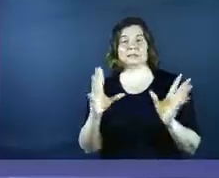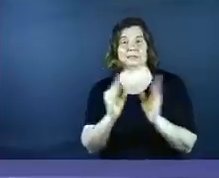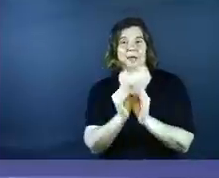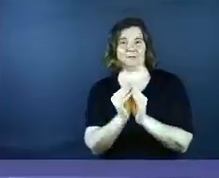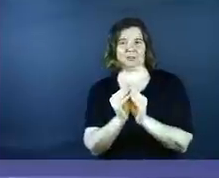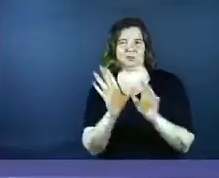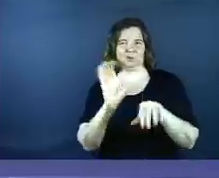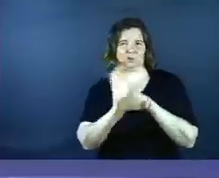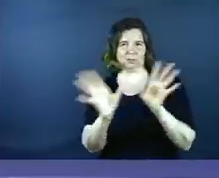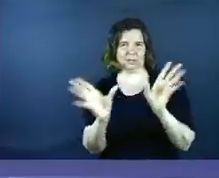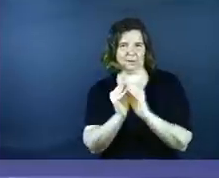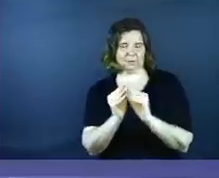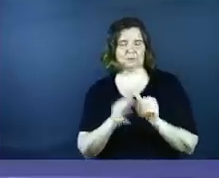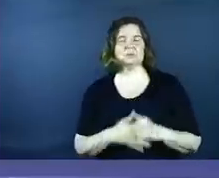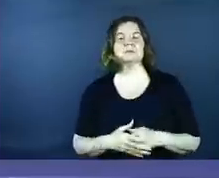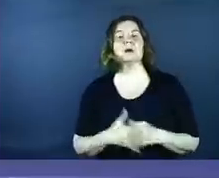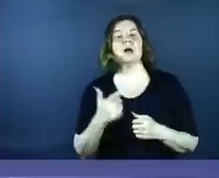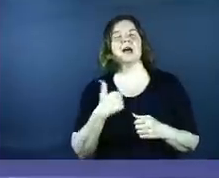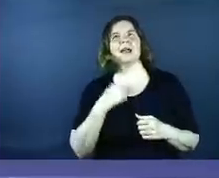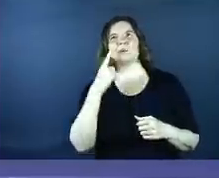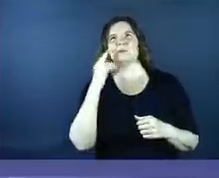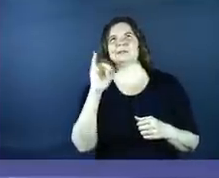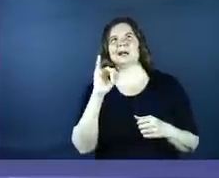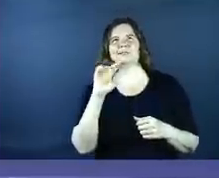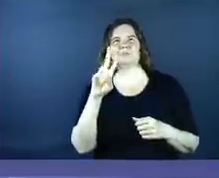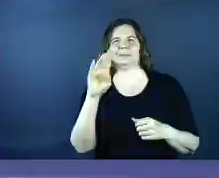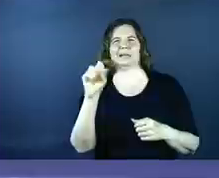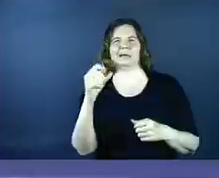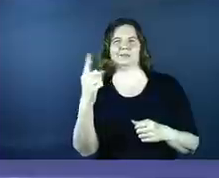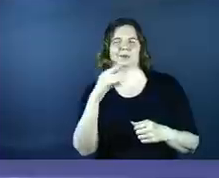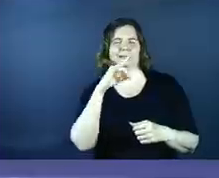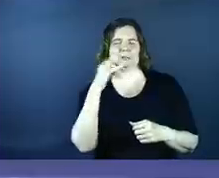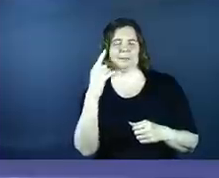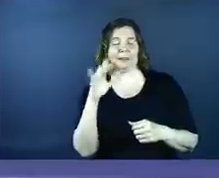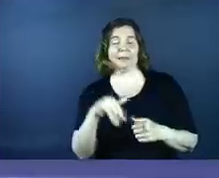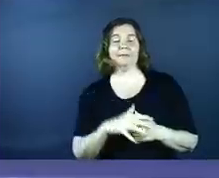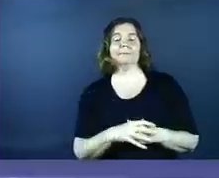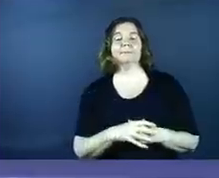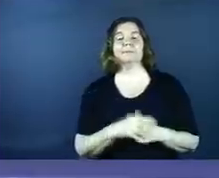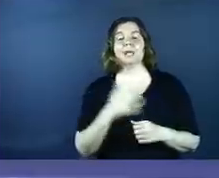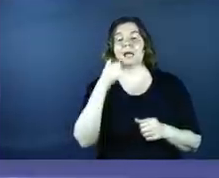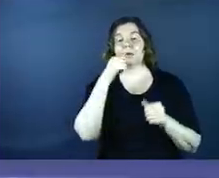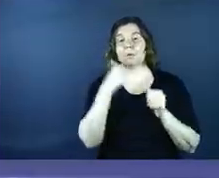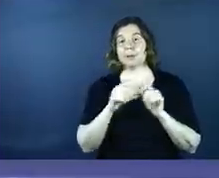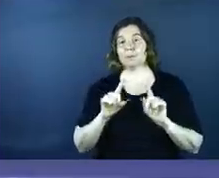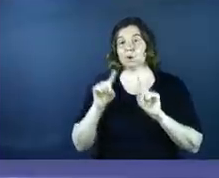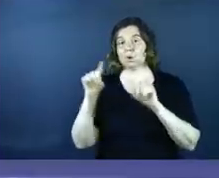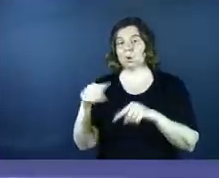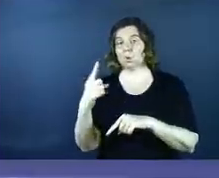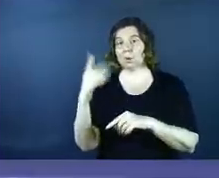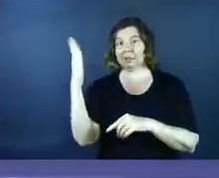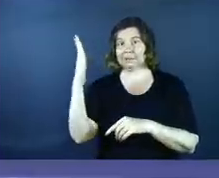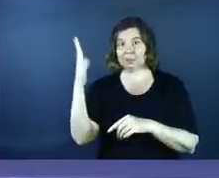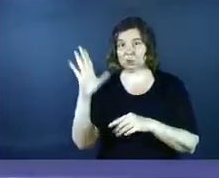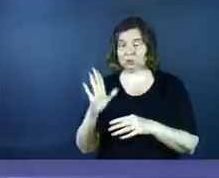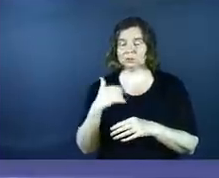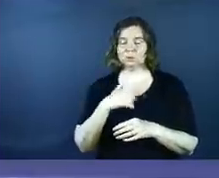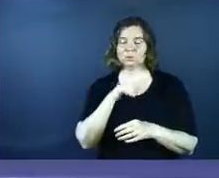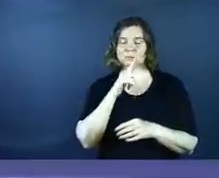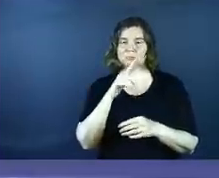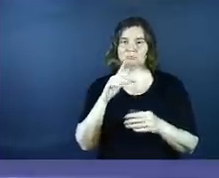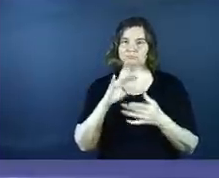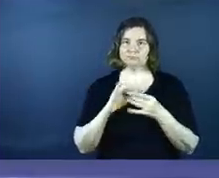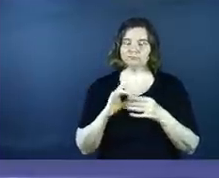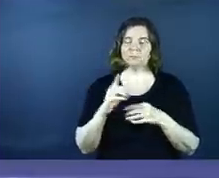conference, this church conference, and I think it was like for VBS or kids or something like that. And I remember going there, and one of the speakers who was at this